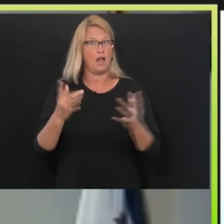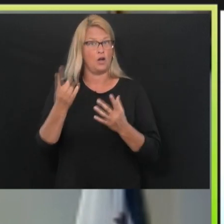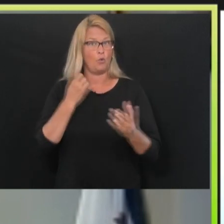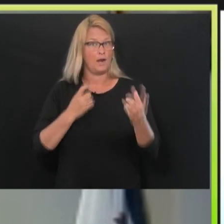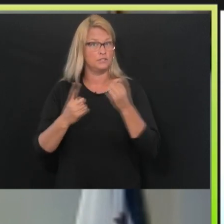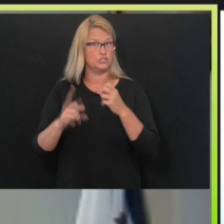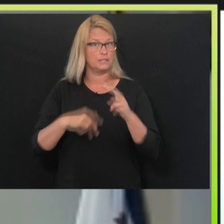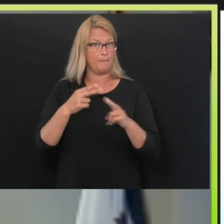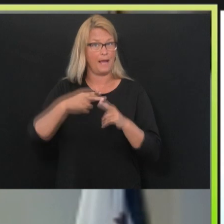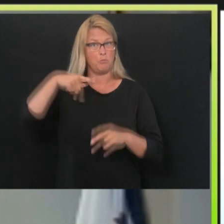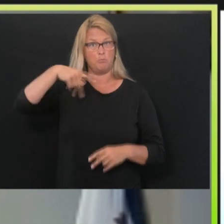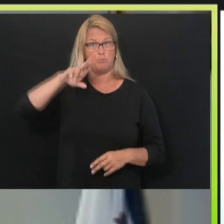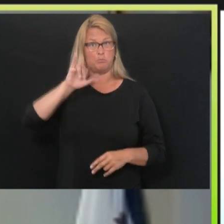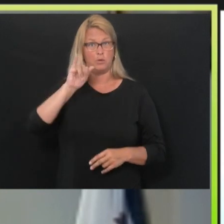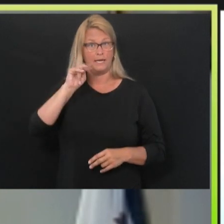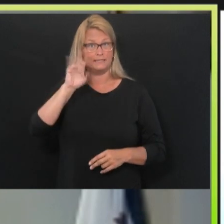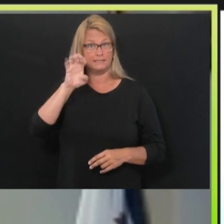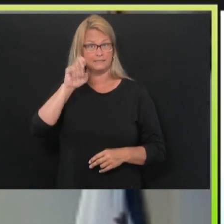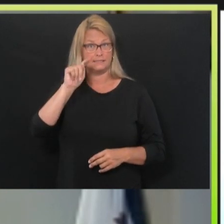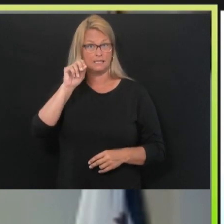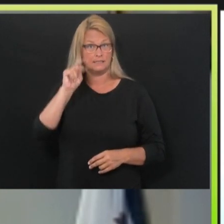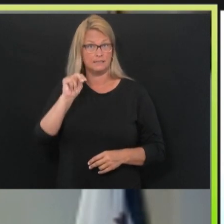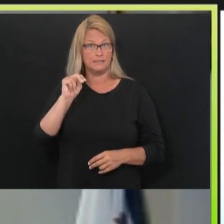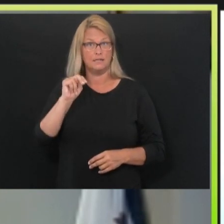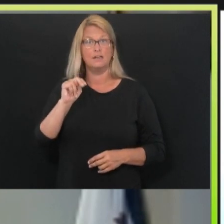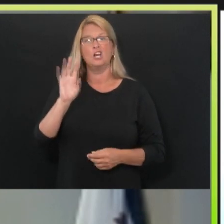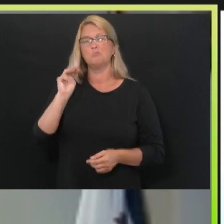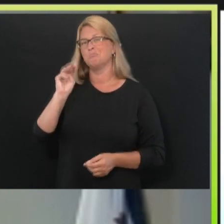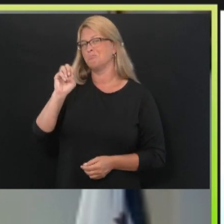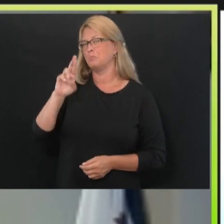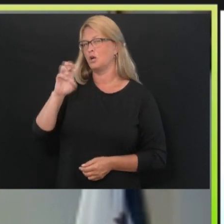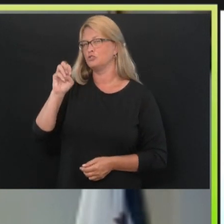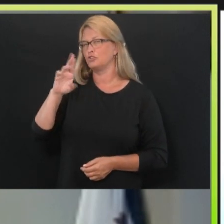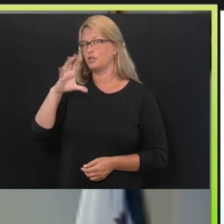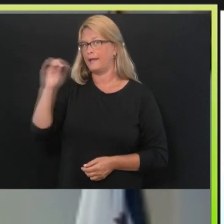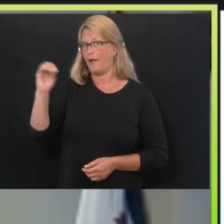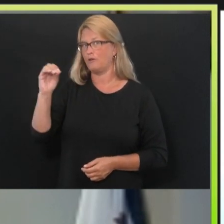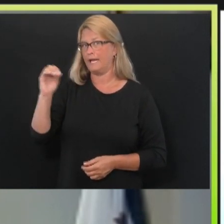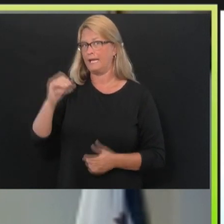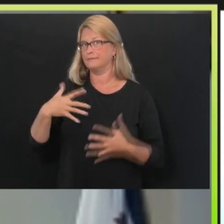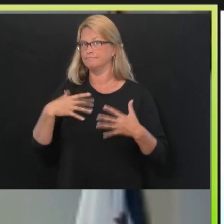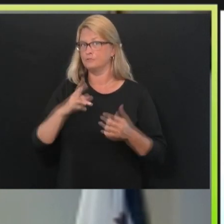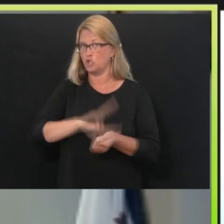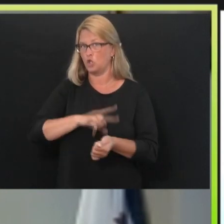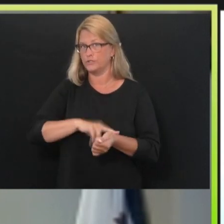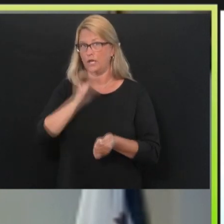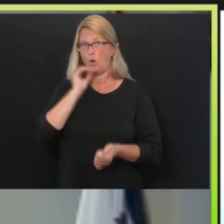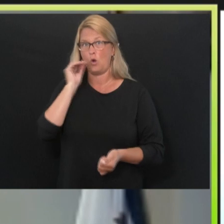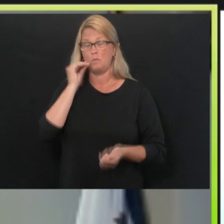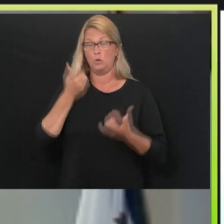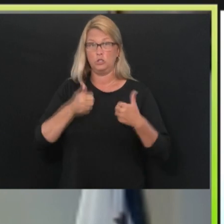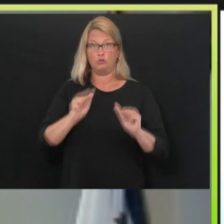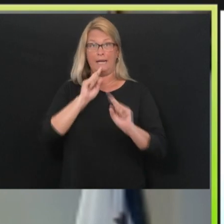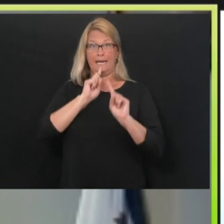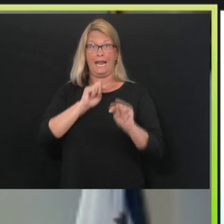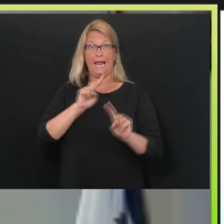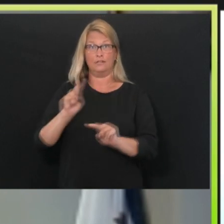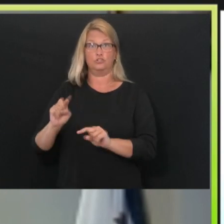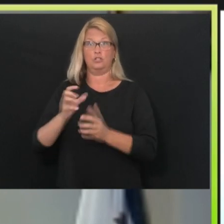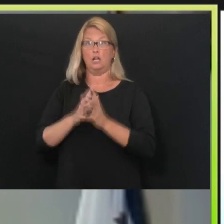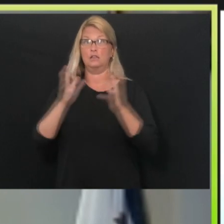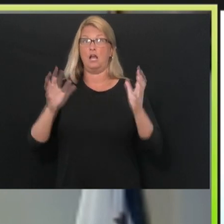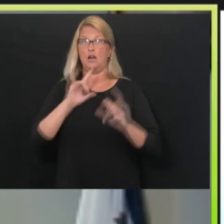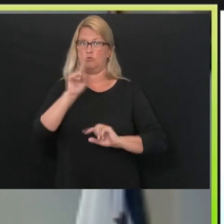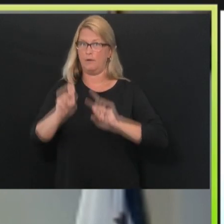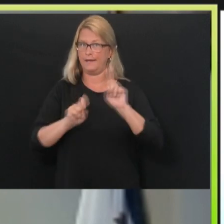Healthcare Center, Mercer County, the Mercer Health Department, and we tried to answer a lot of those questions this weekend and did speak